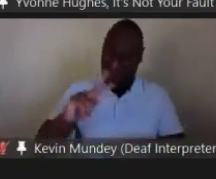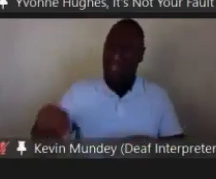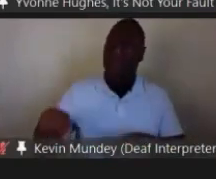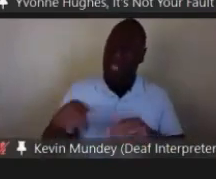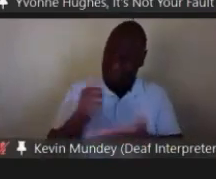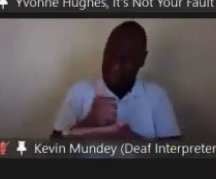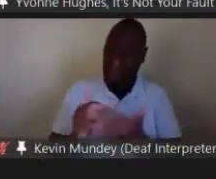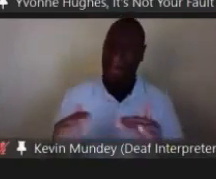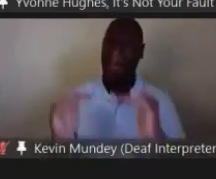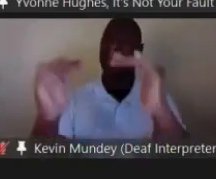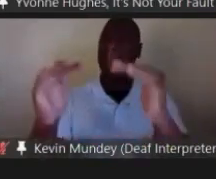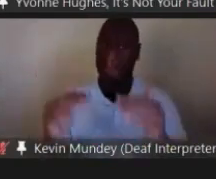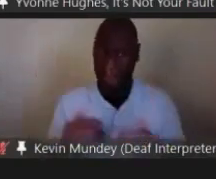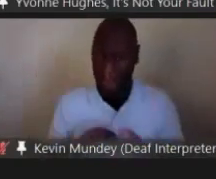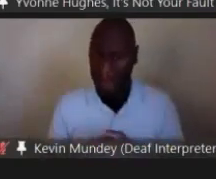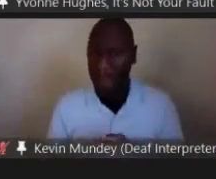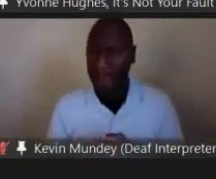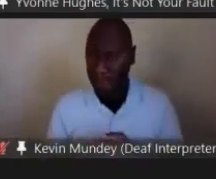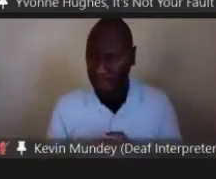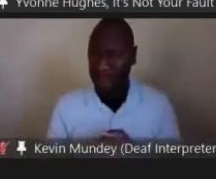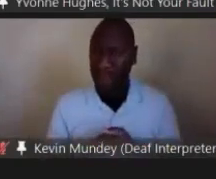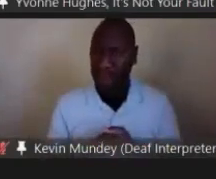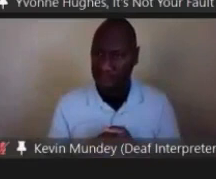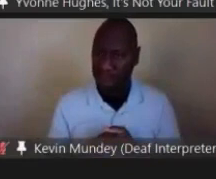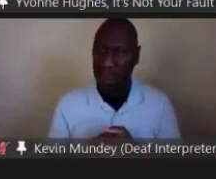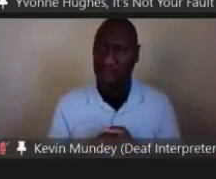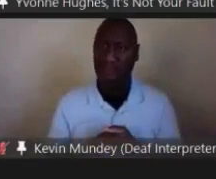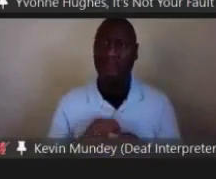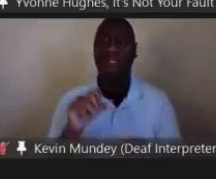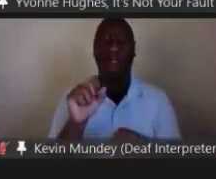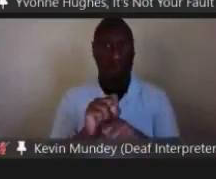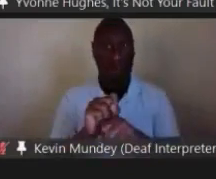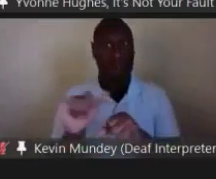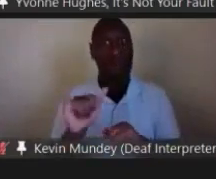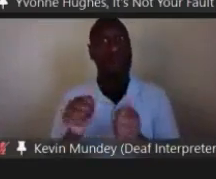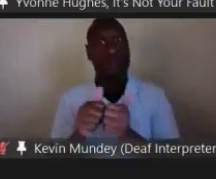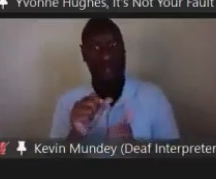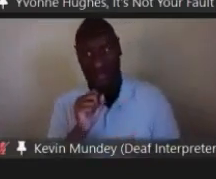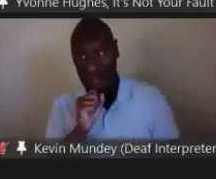We work with seniors as well as